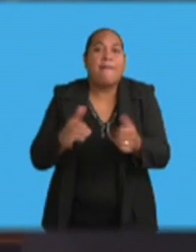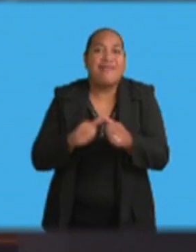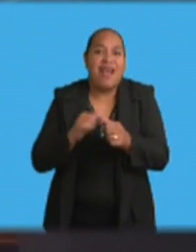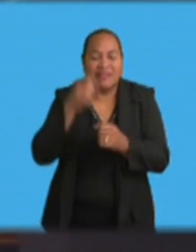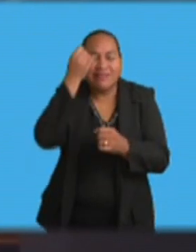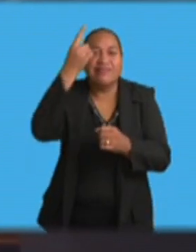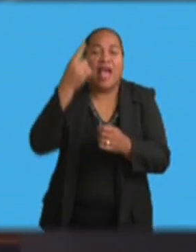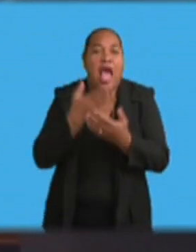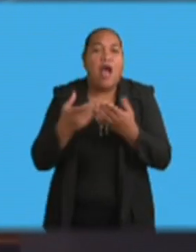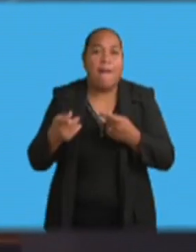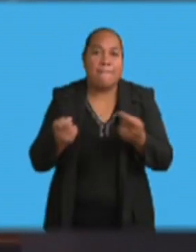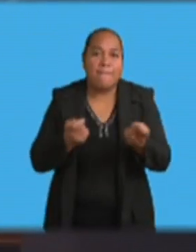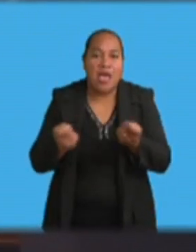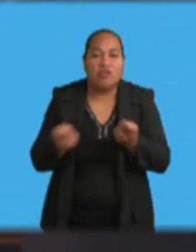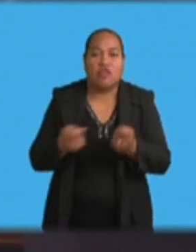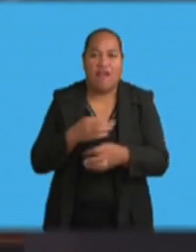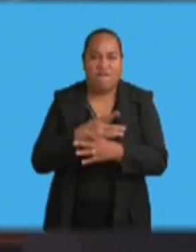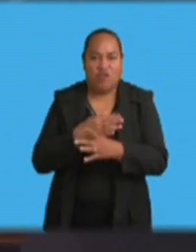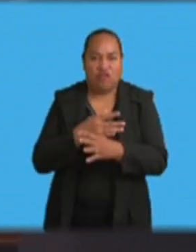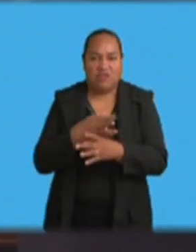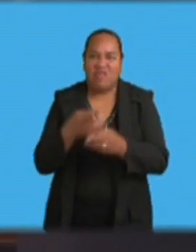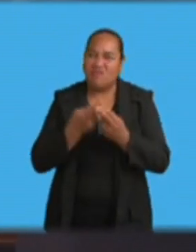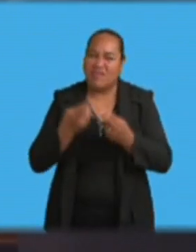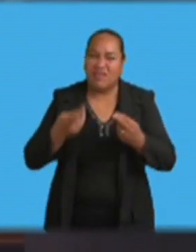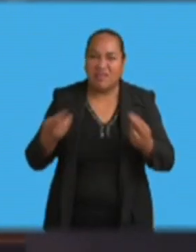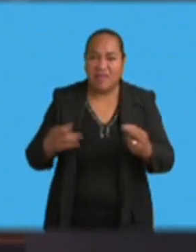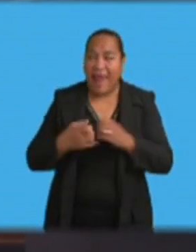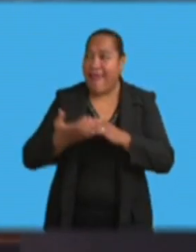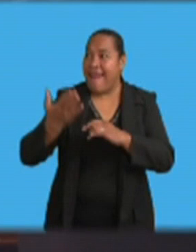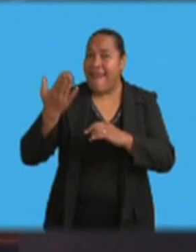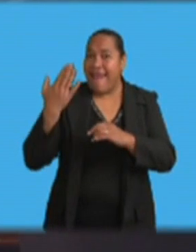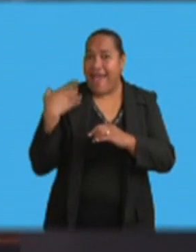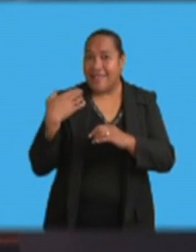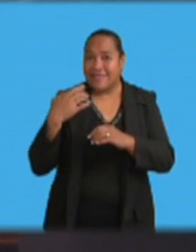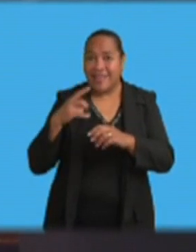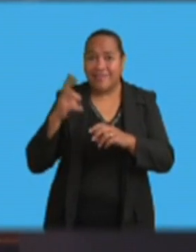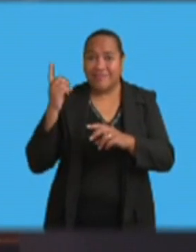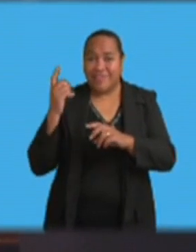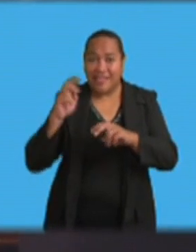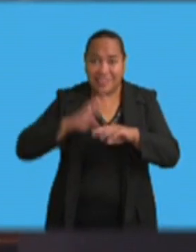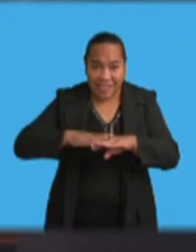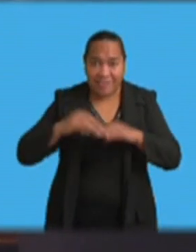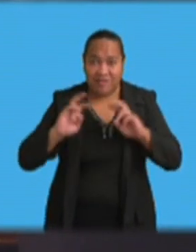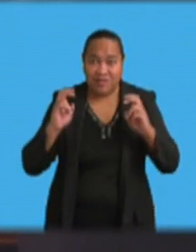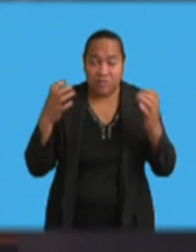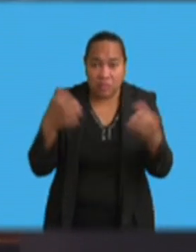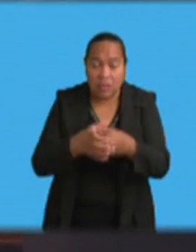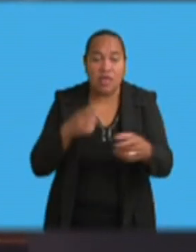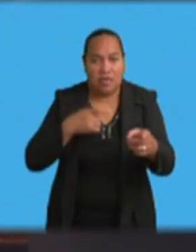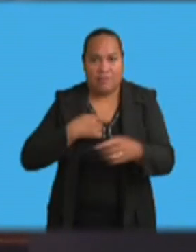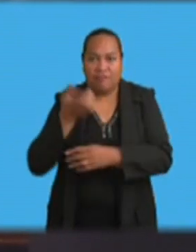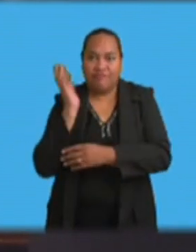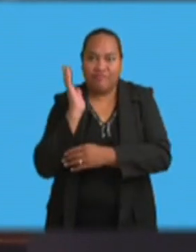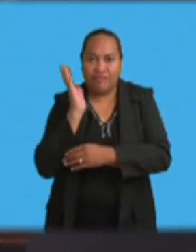resources. Madam Speaker, during the last Parliament sitting, I had given a statement on the establishment of the new Inshore